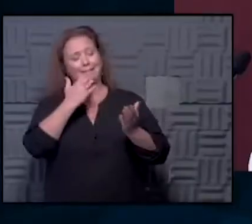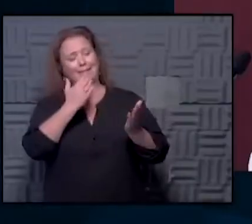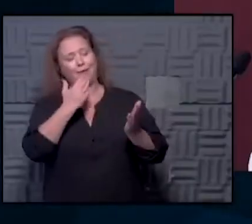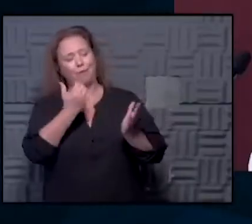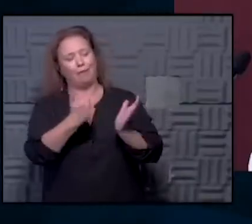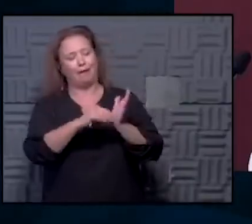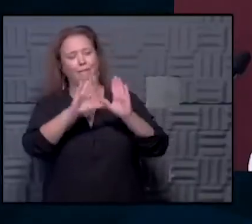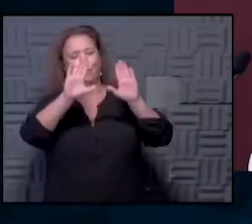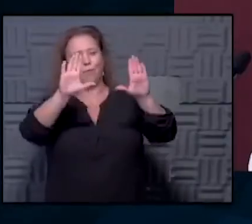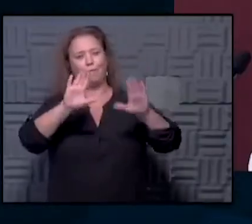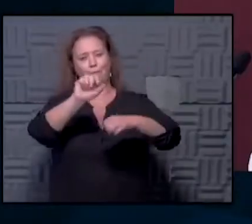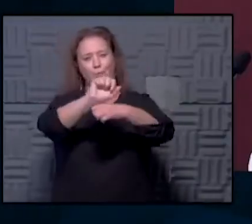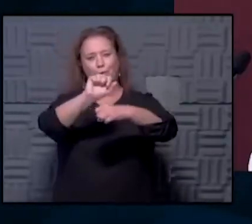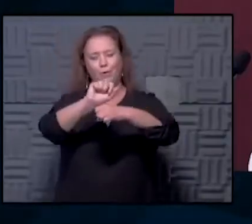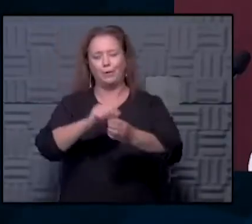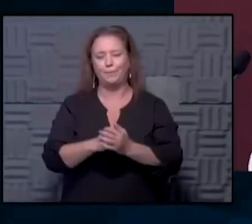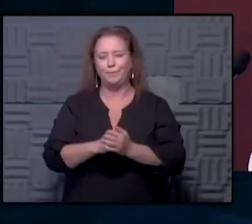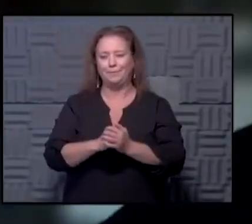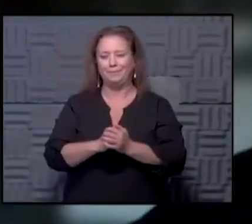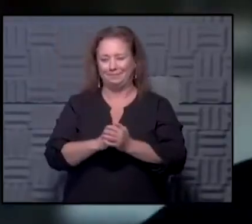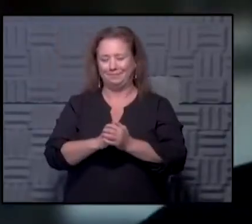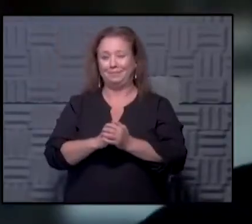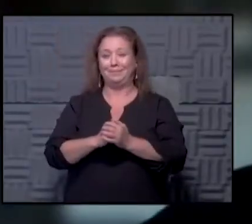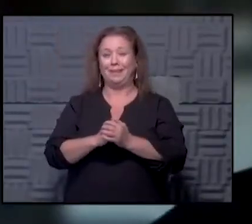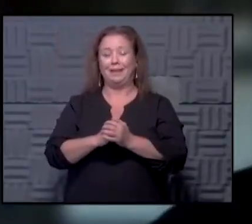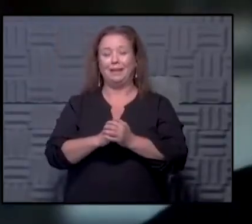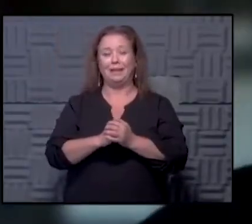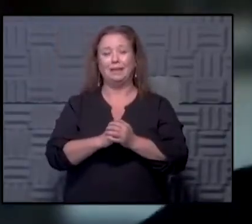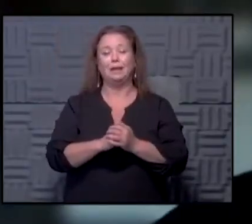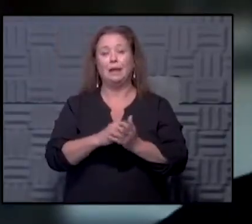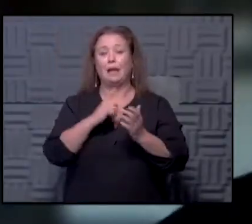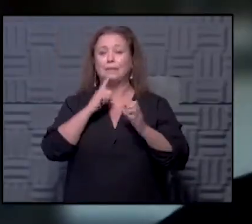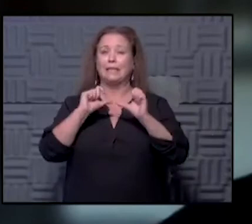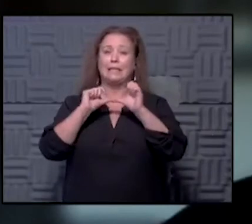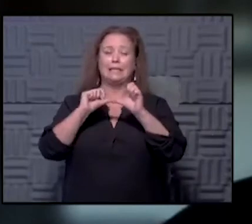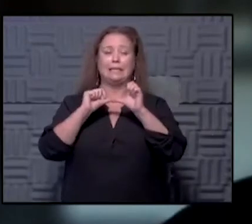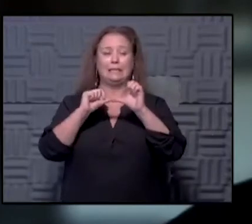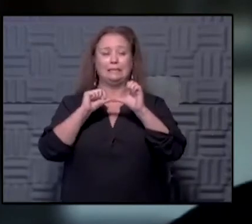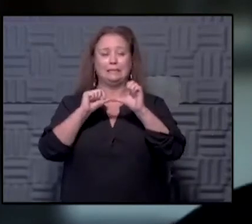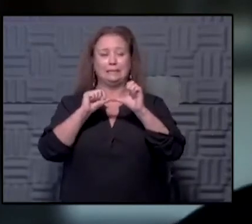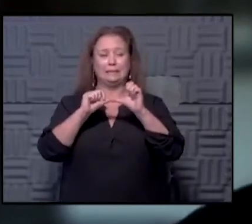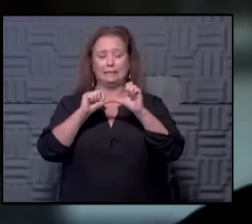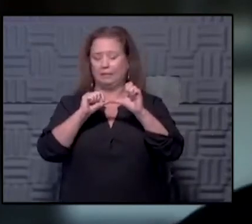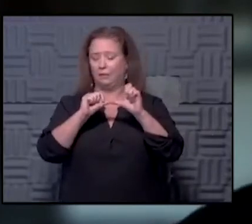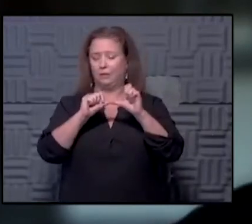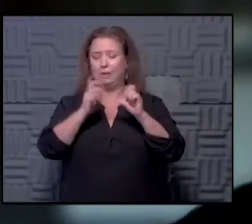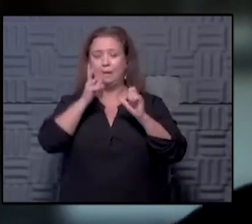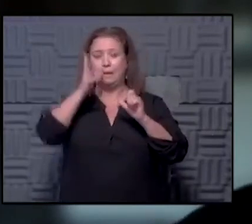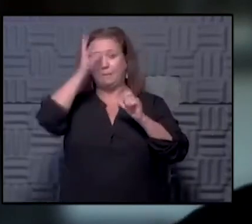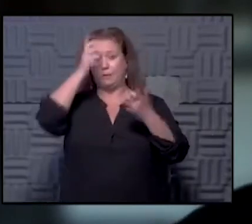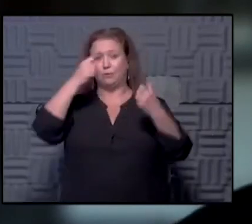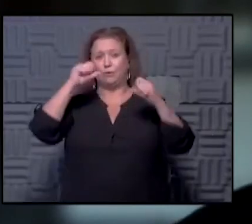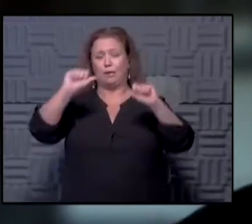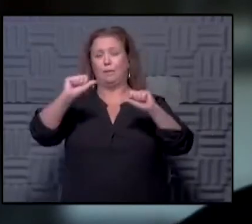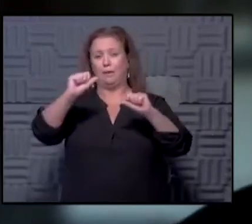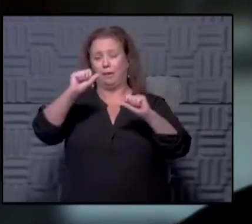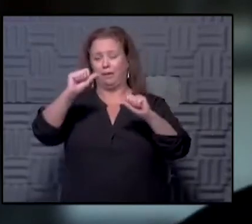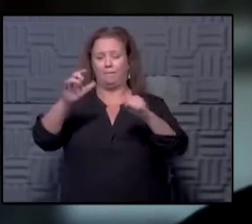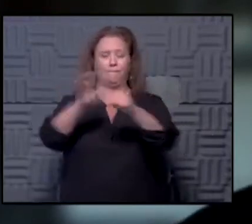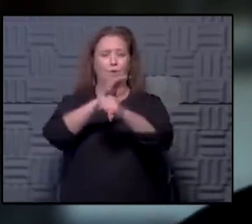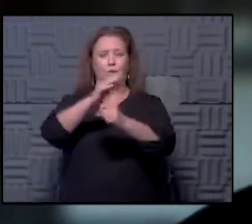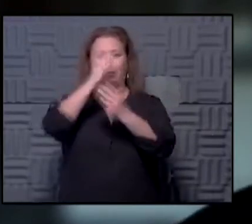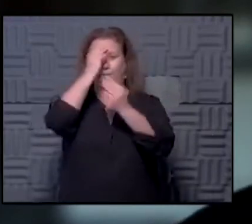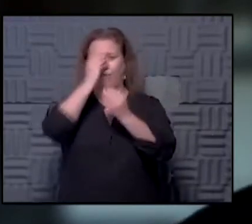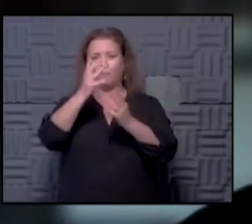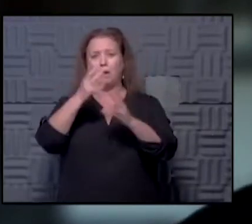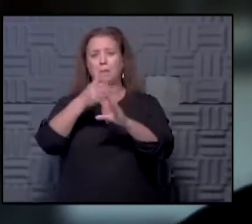great work. Yeah, I would just say continue to have parents try to be fully informed before they send their